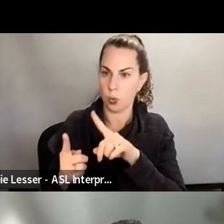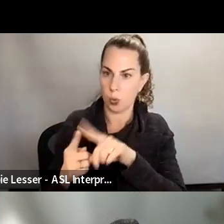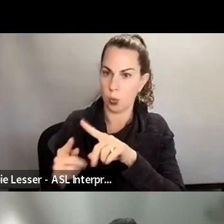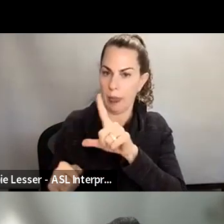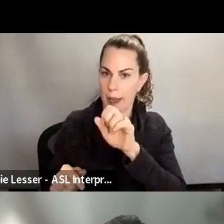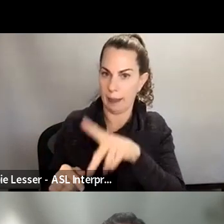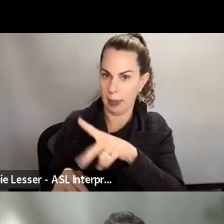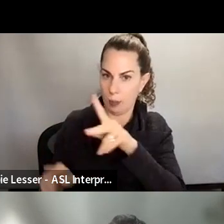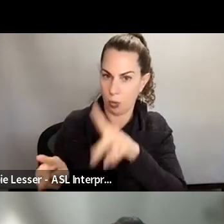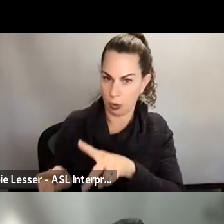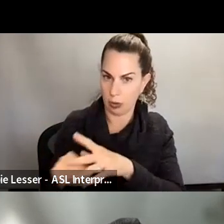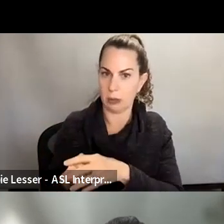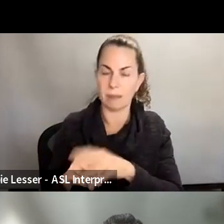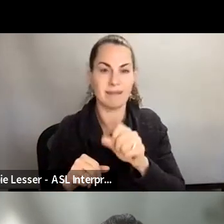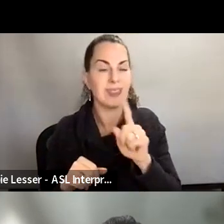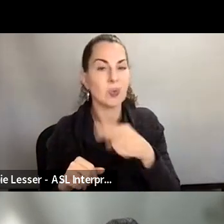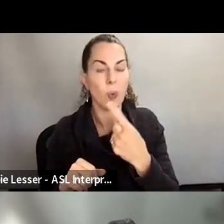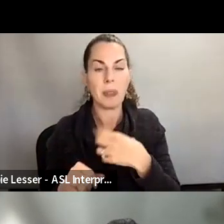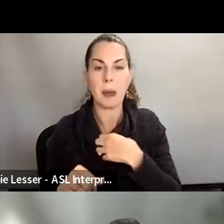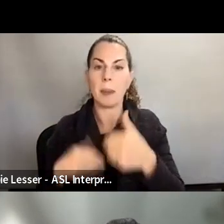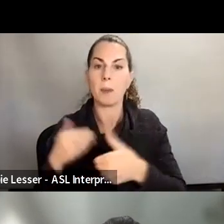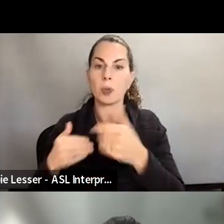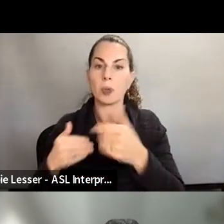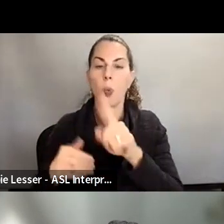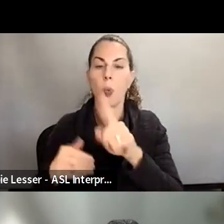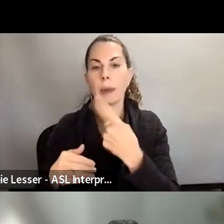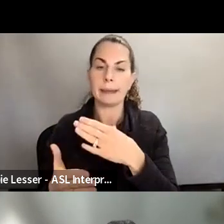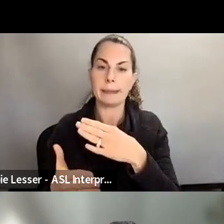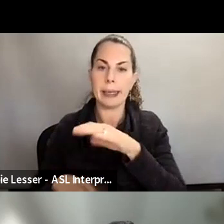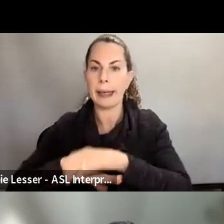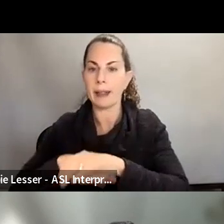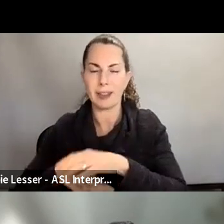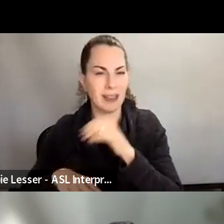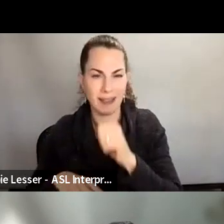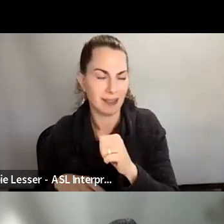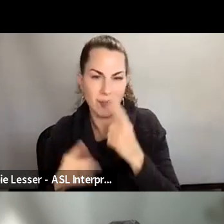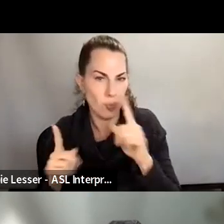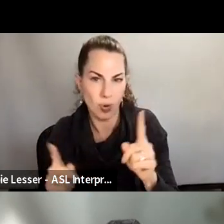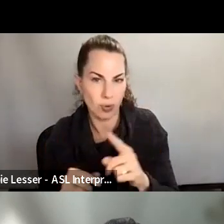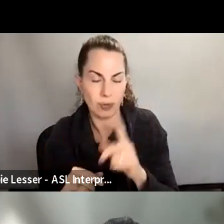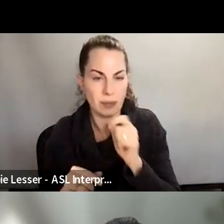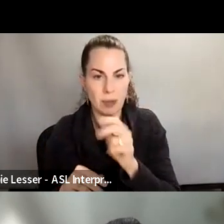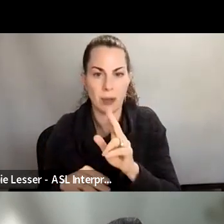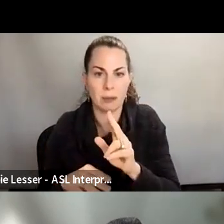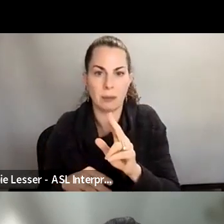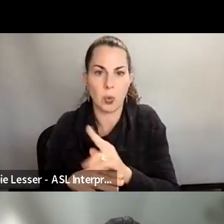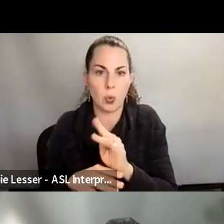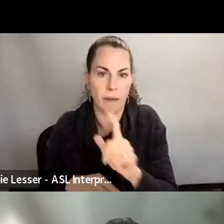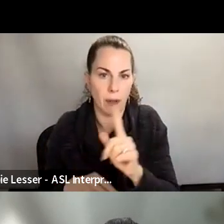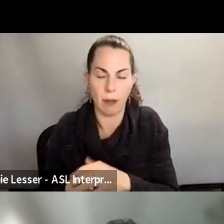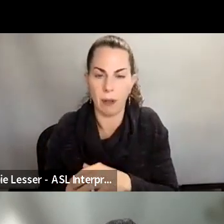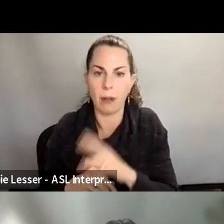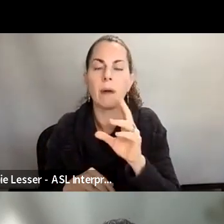LEP? Yeah, it's only in English. That's not going to work. That's not a useful complaint system. Yeah, you have a complaint form. Could I